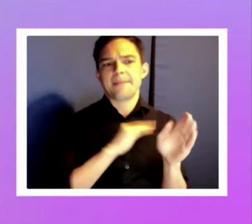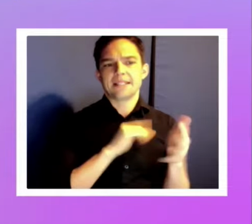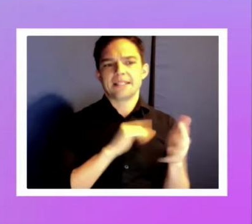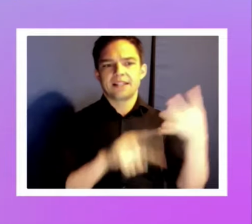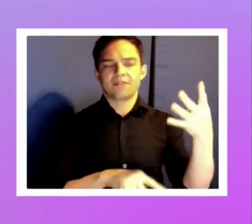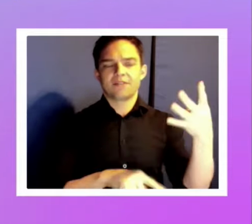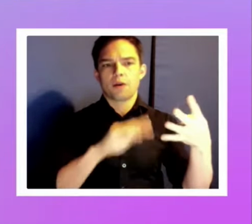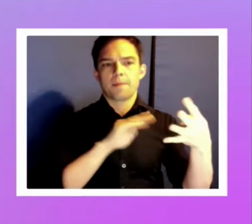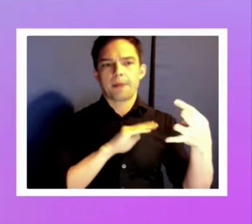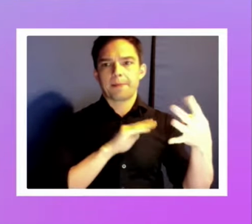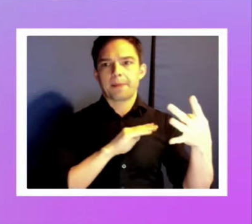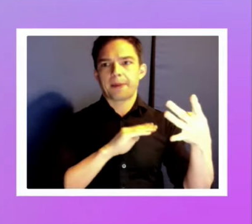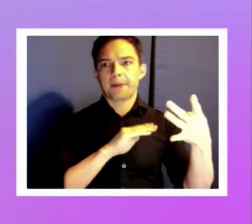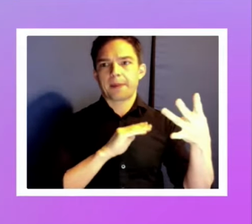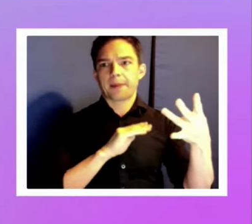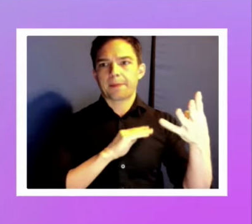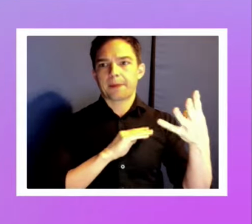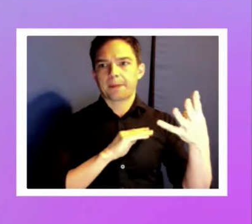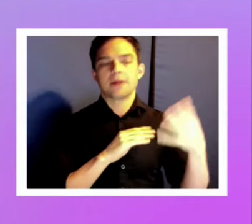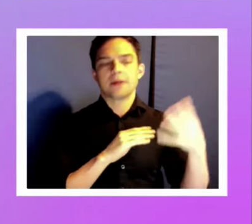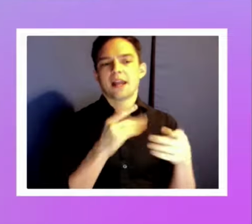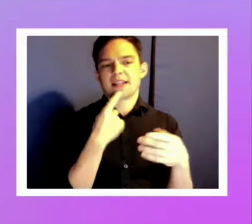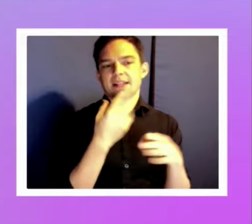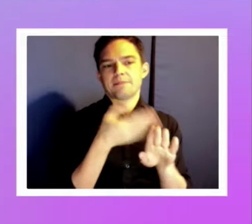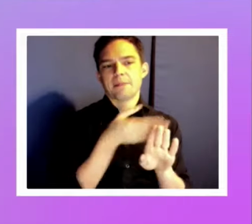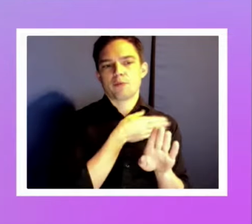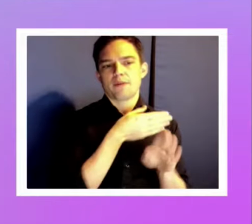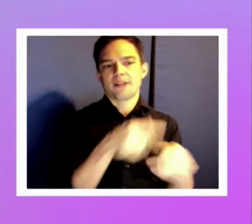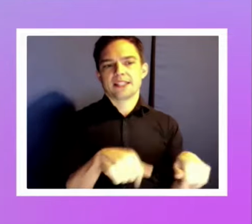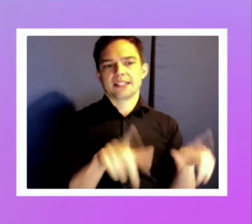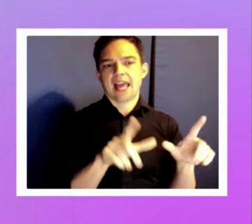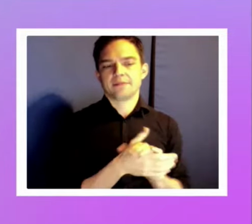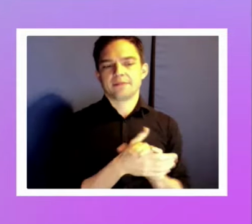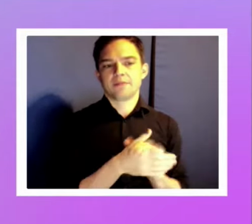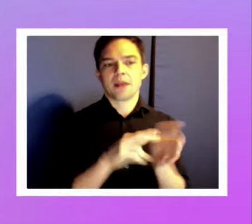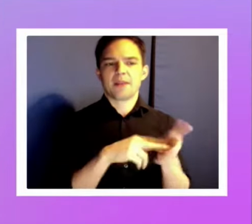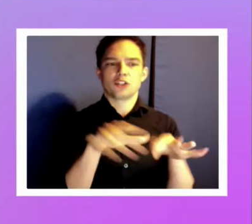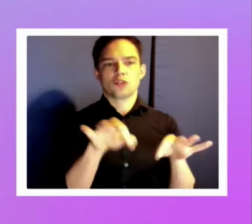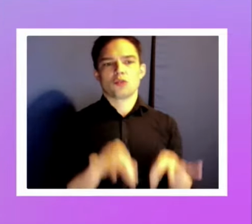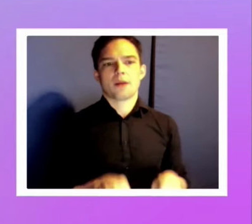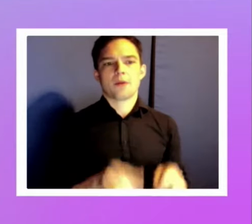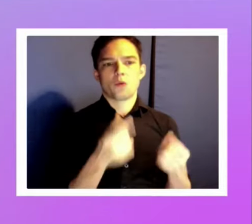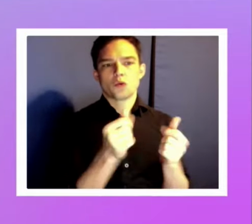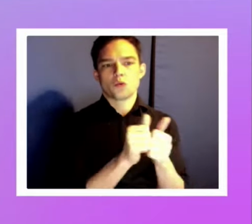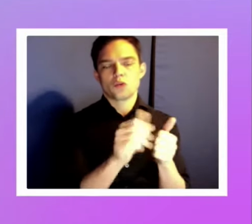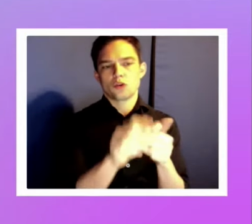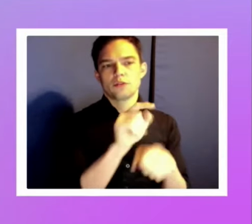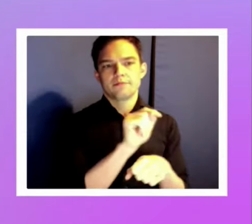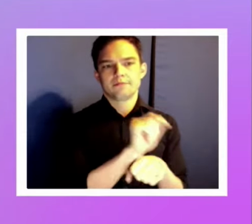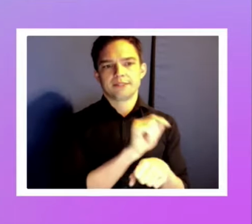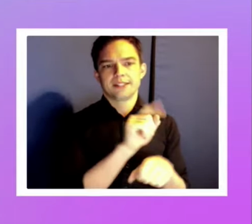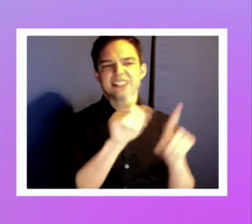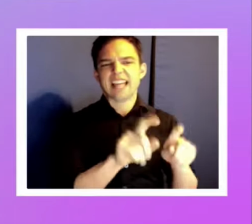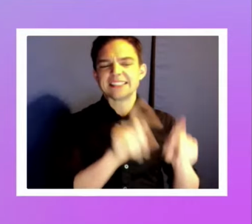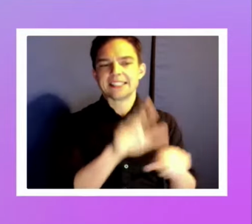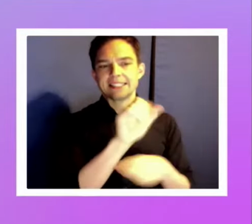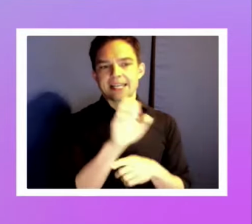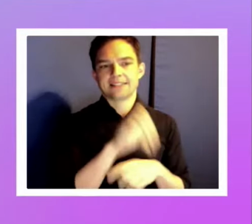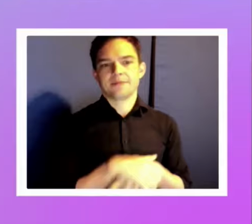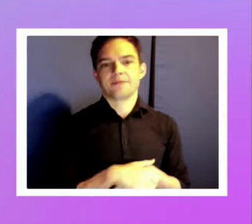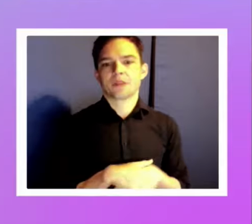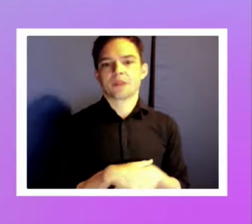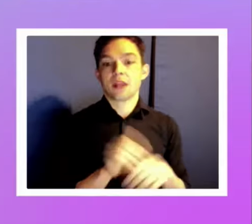requirements that I talked about in my previous slide. So it describes what to do with your test cases. It describes how